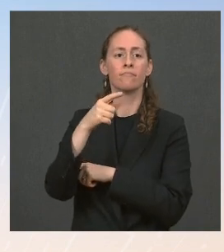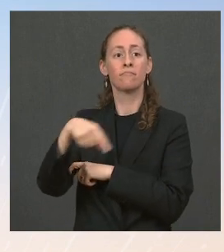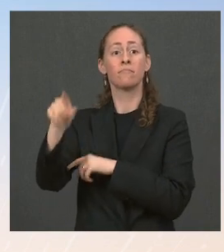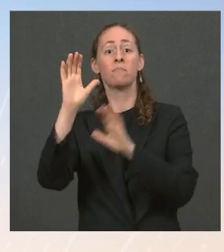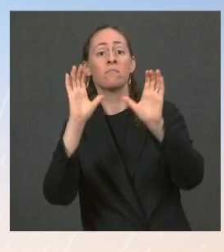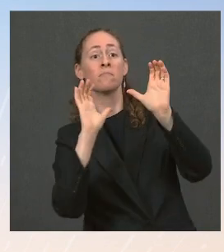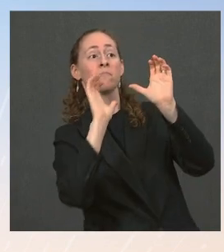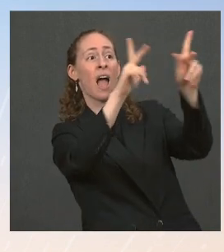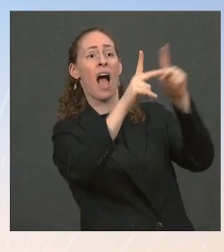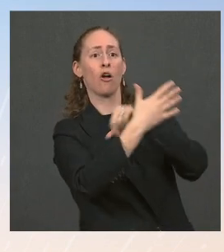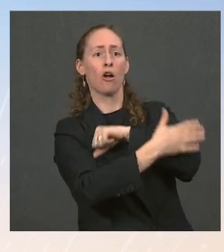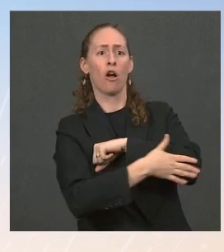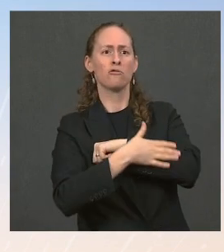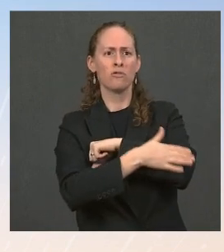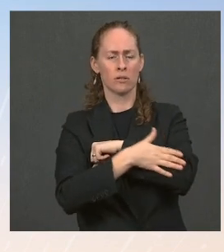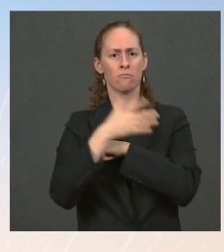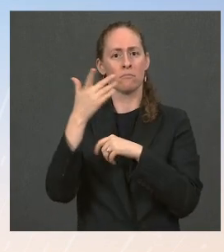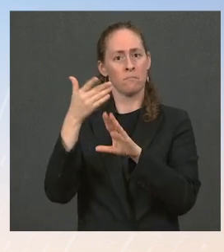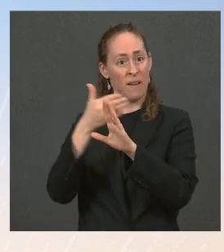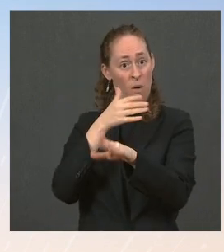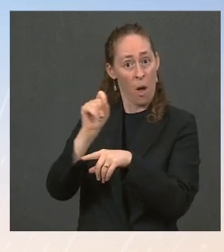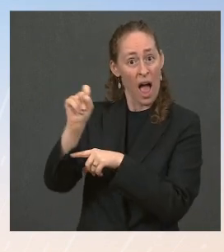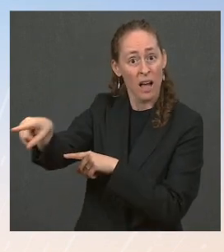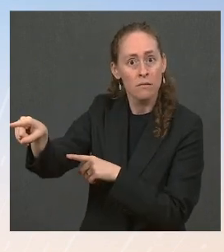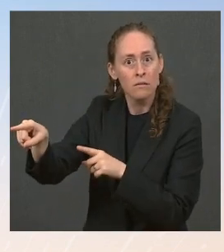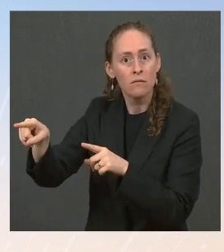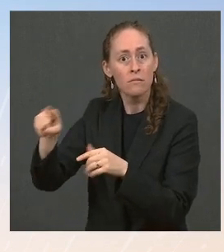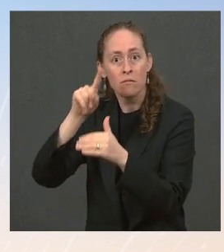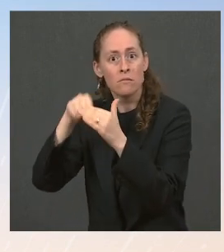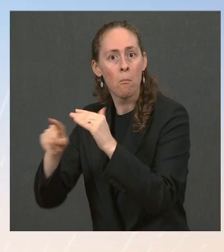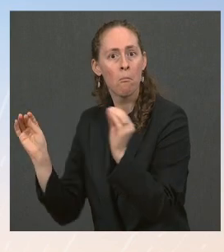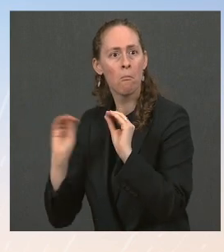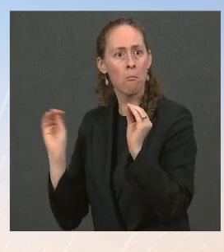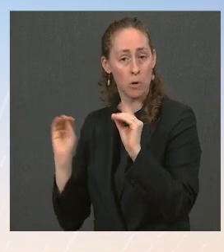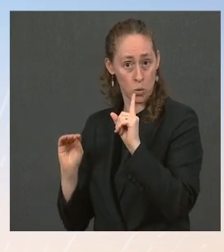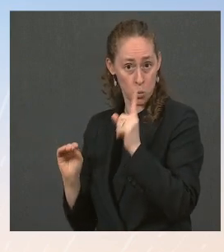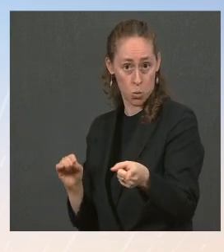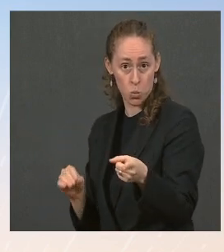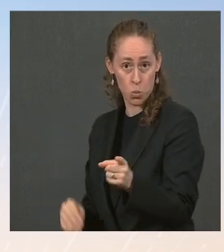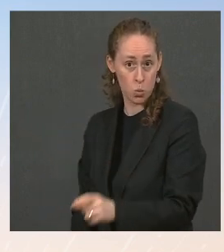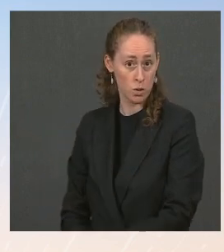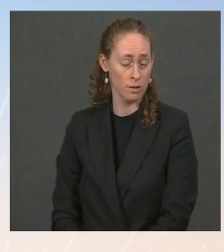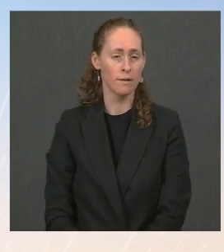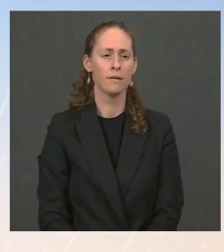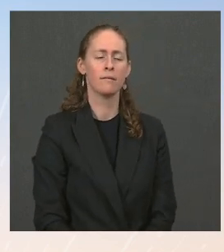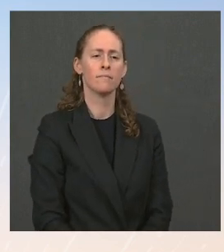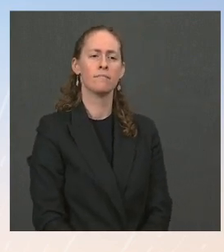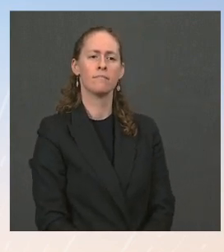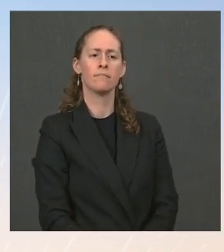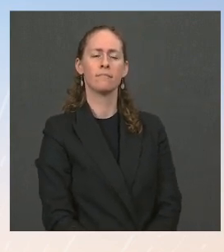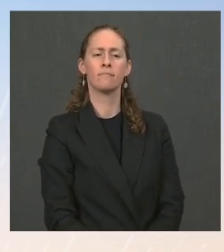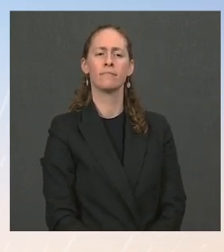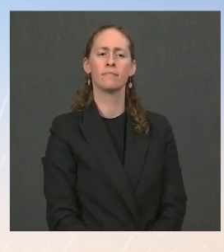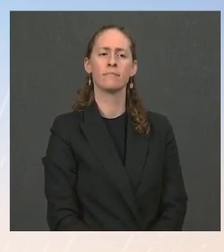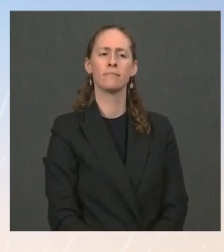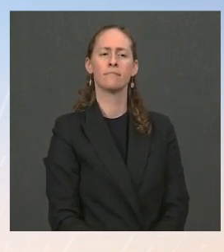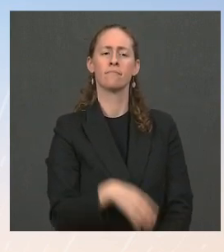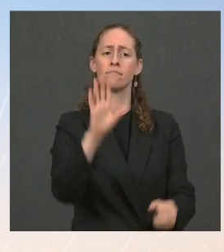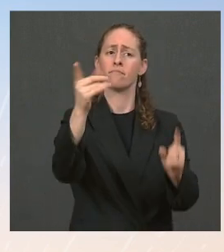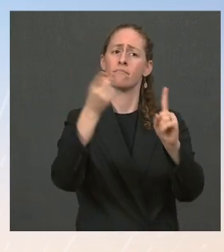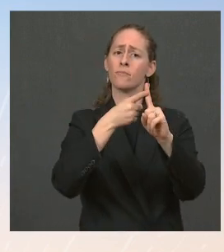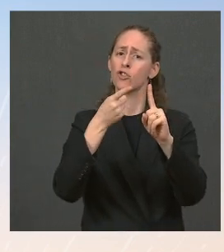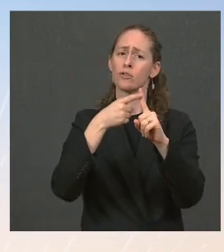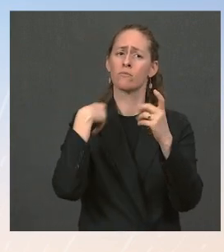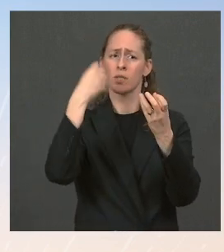for asylum. Is that the case? First of all, April, what we are doing, one, Haiti has temporary protected